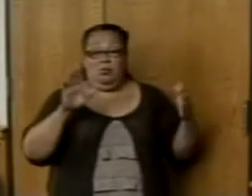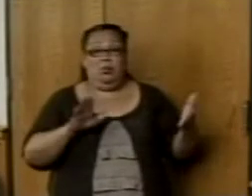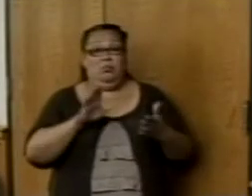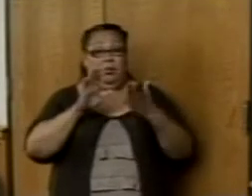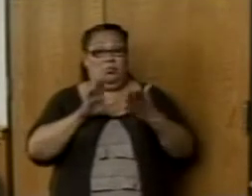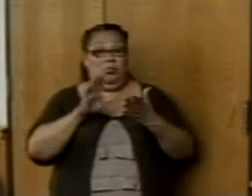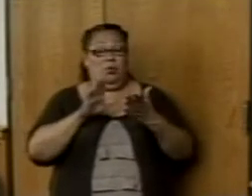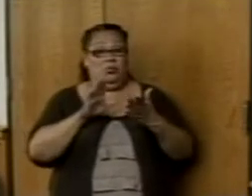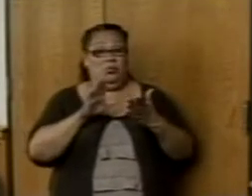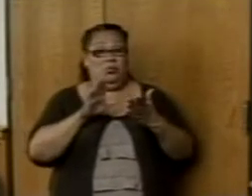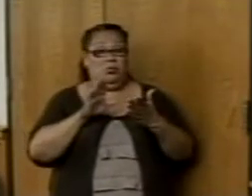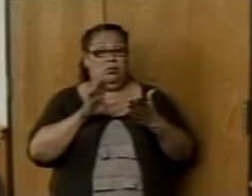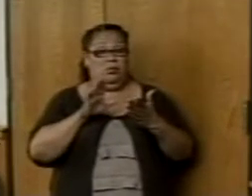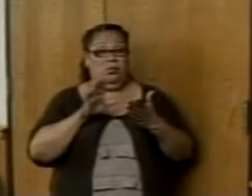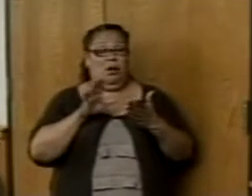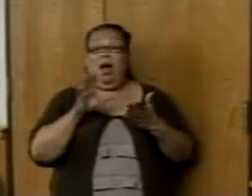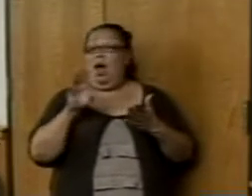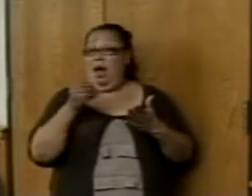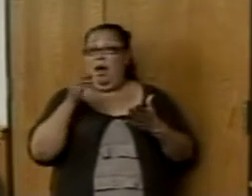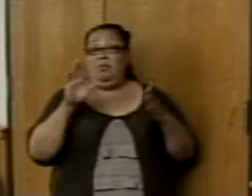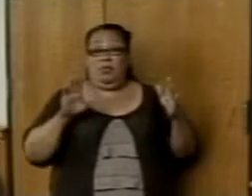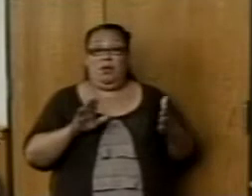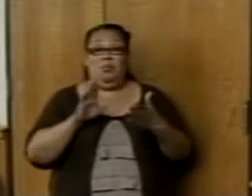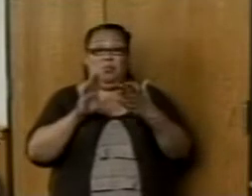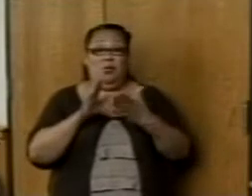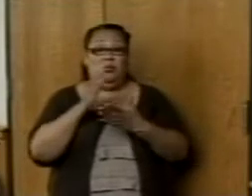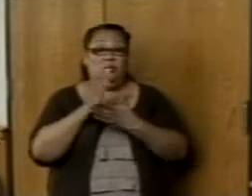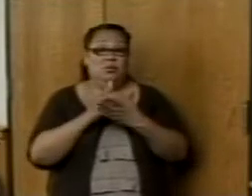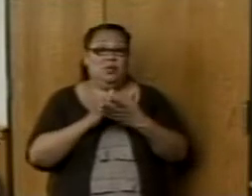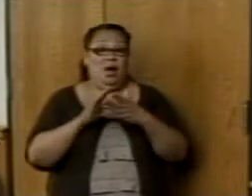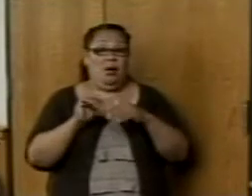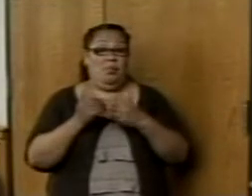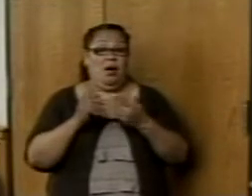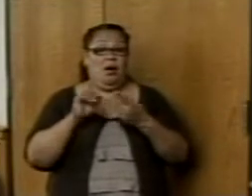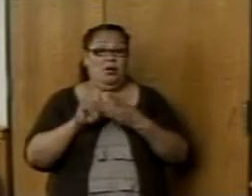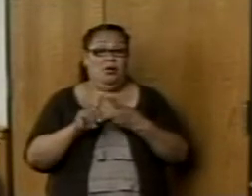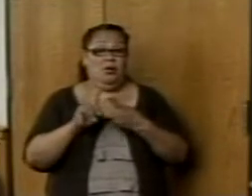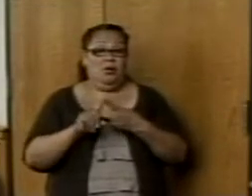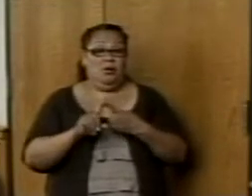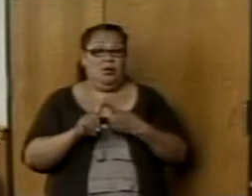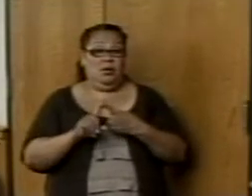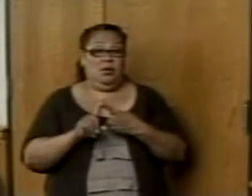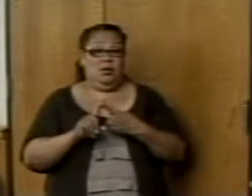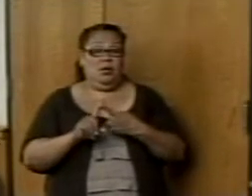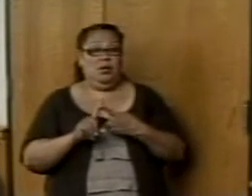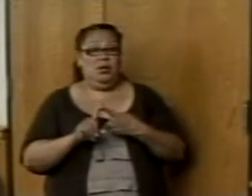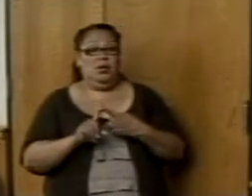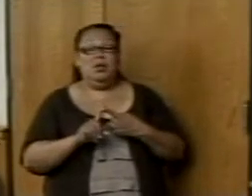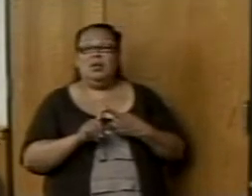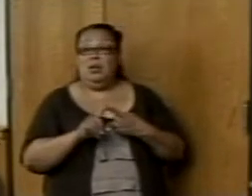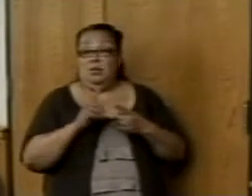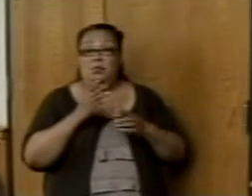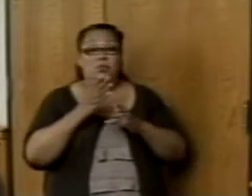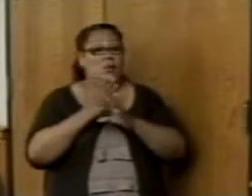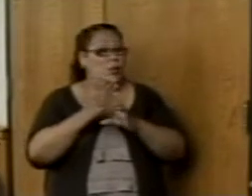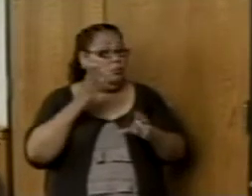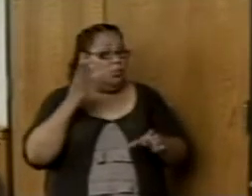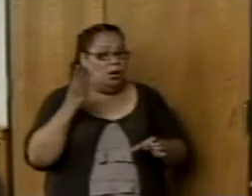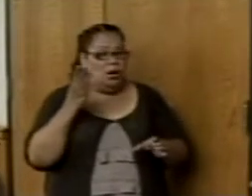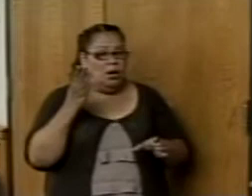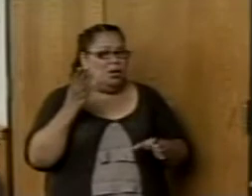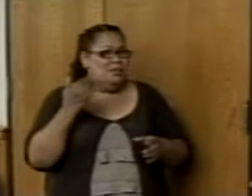approached. And the approach was to somehow look and see if the bus union had done some sort